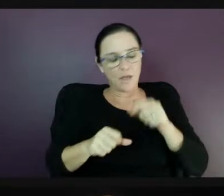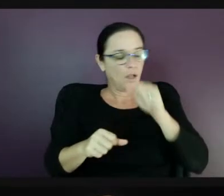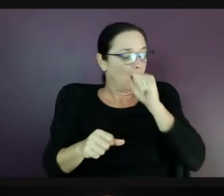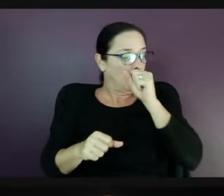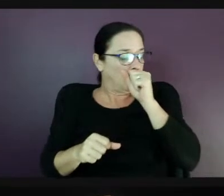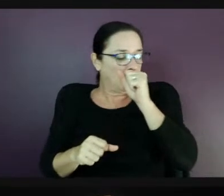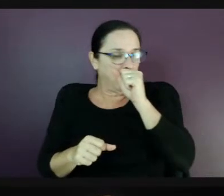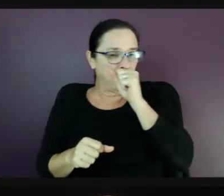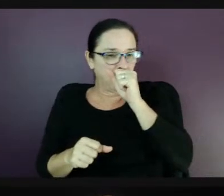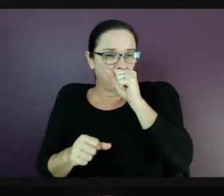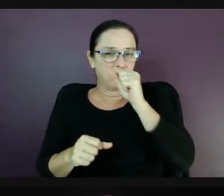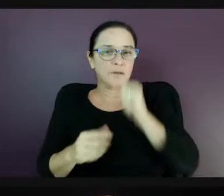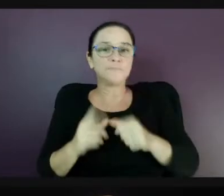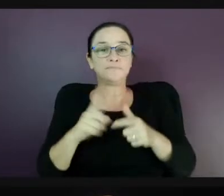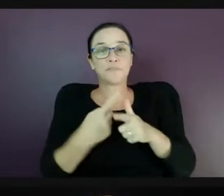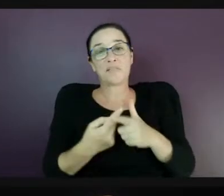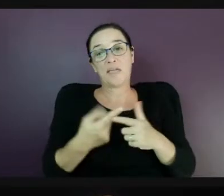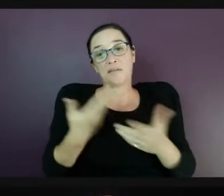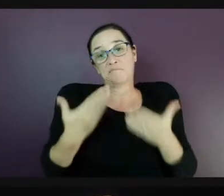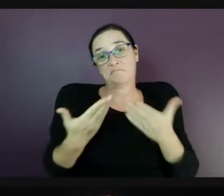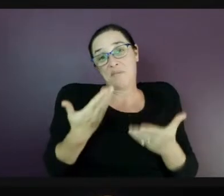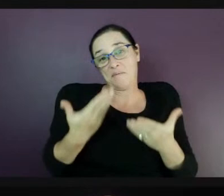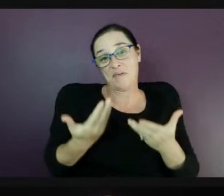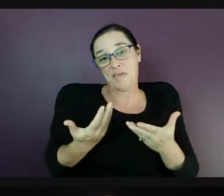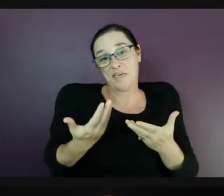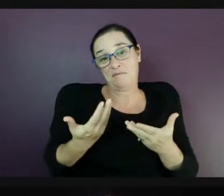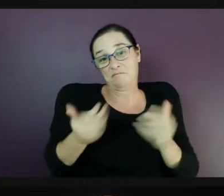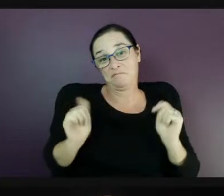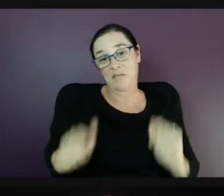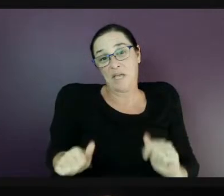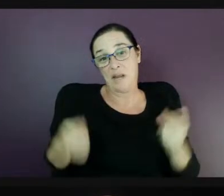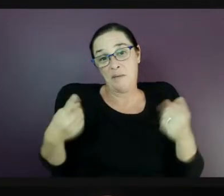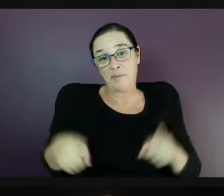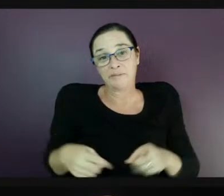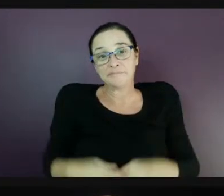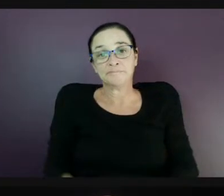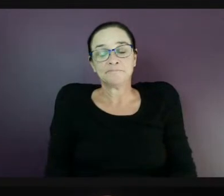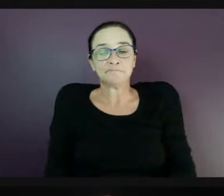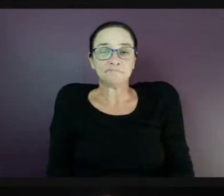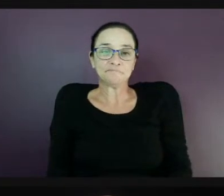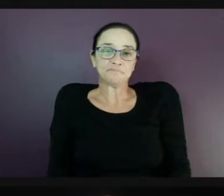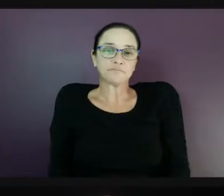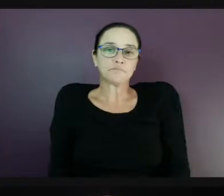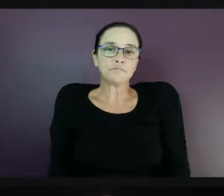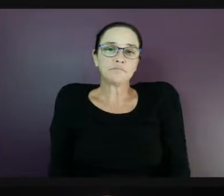like the 1823 eruption that's off a map over here would have been one of those, right?